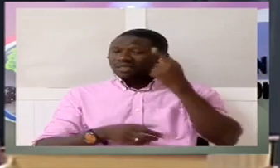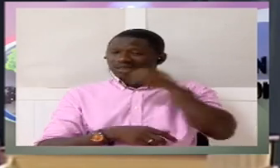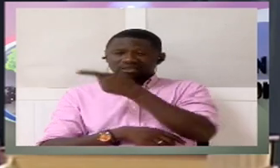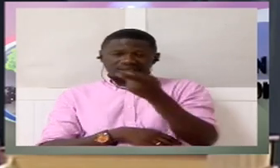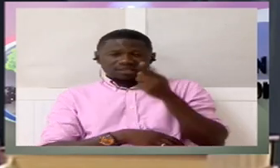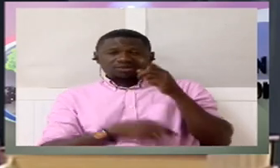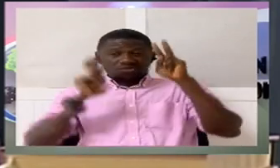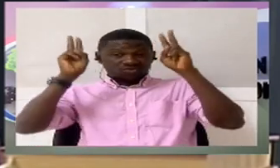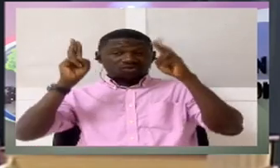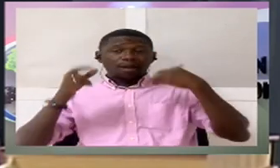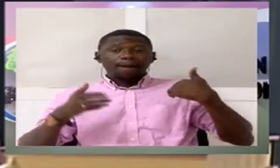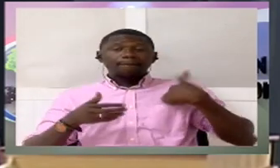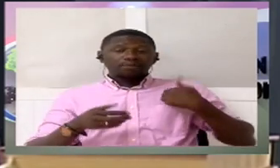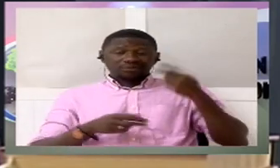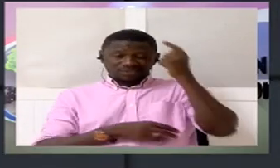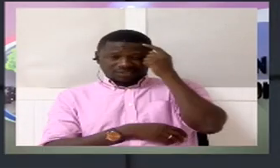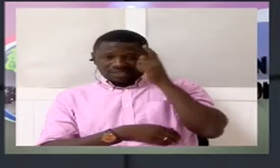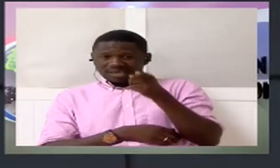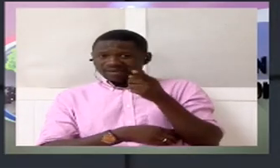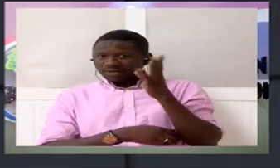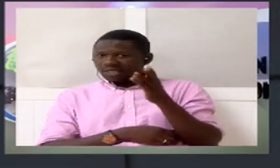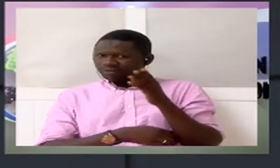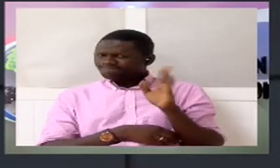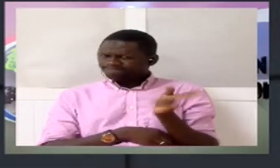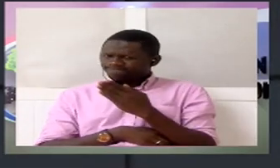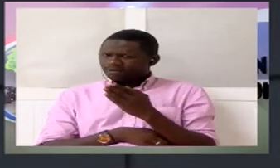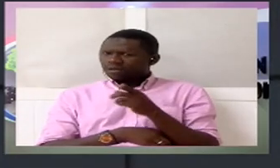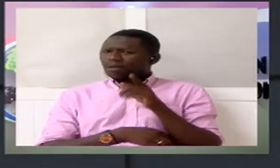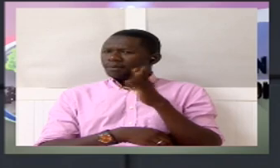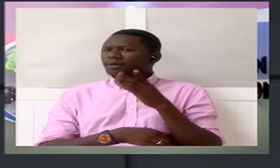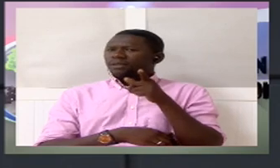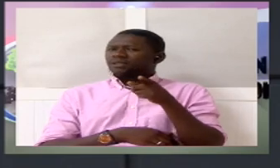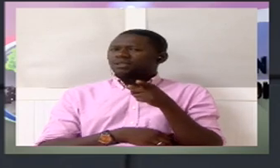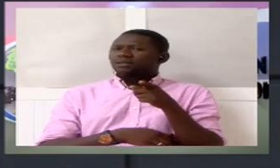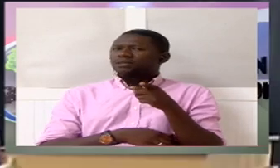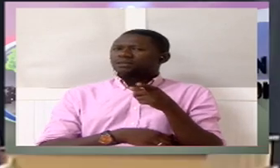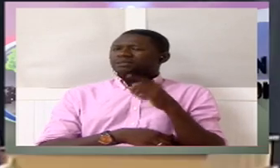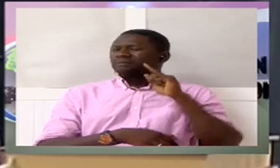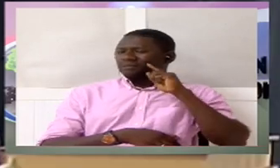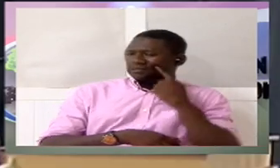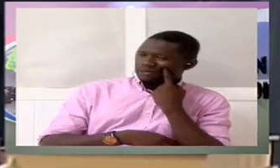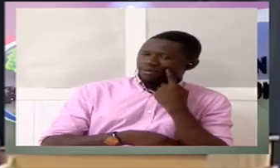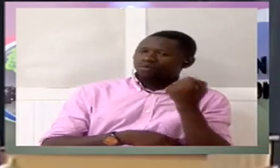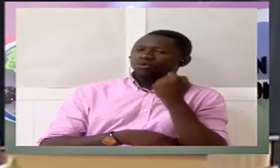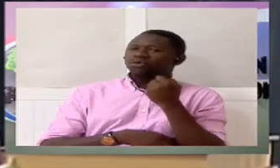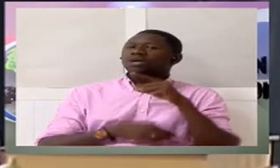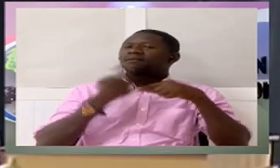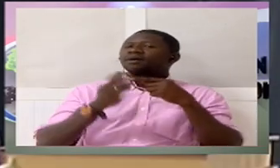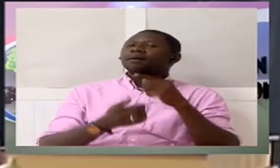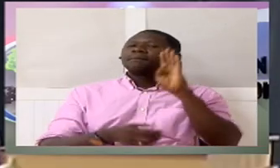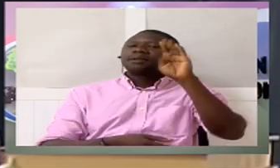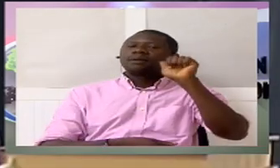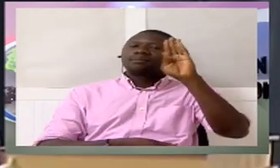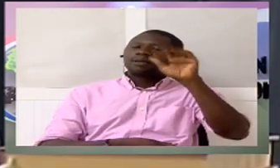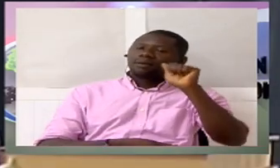this man is not moved out of the way, because Baba be case ni winland. They would be shamed because Baba would end up winning